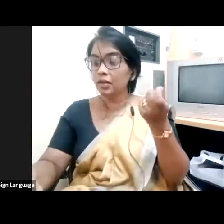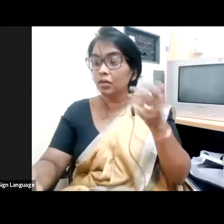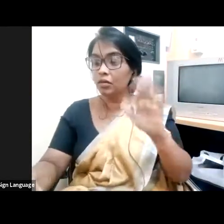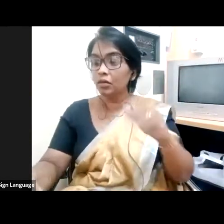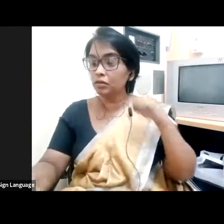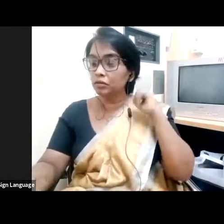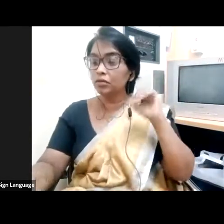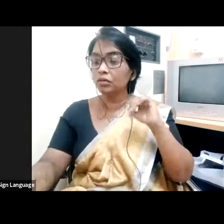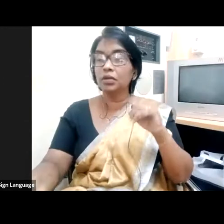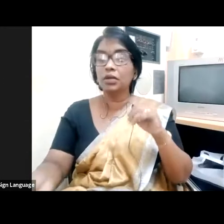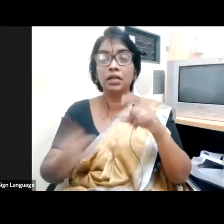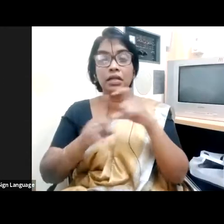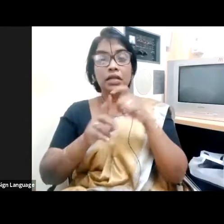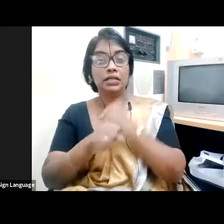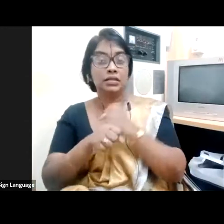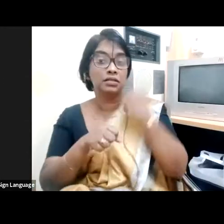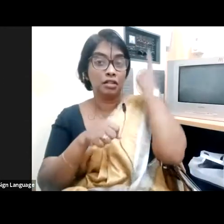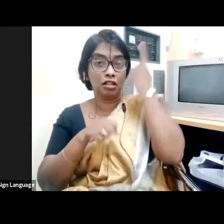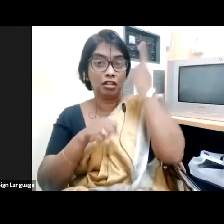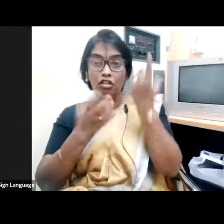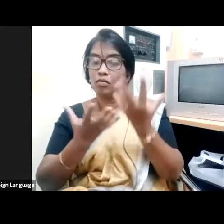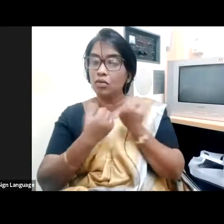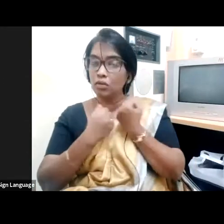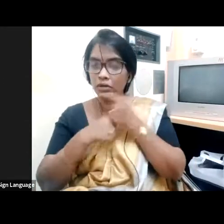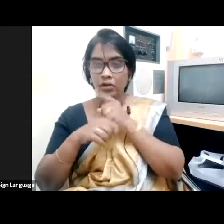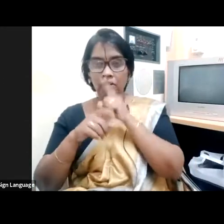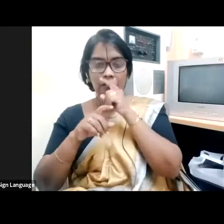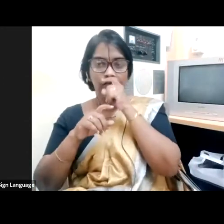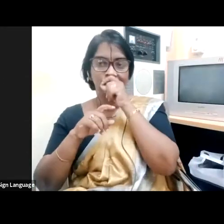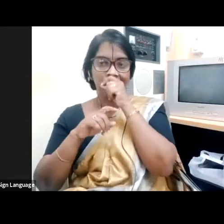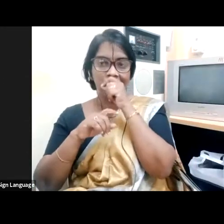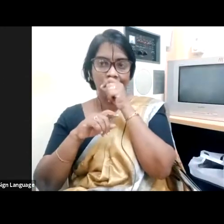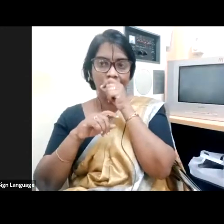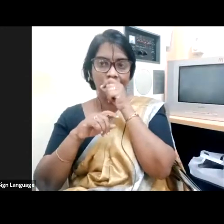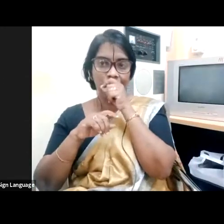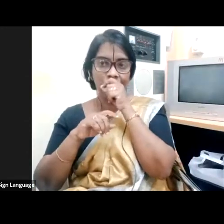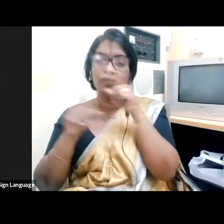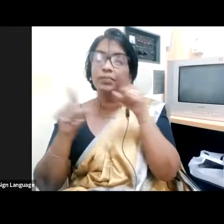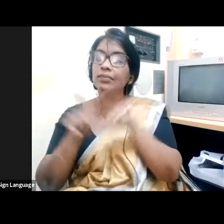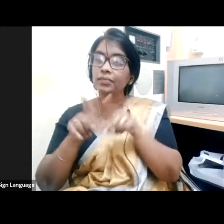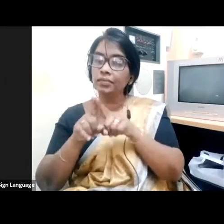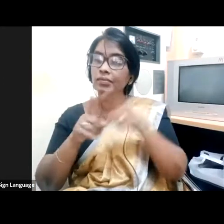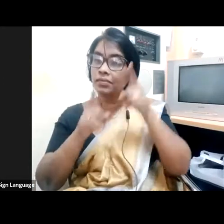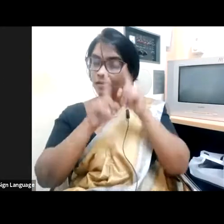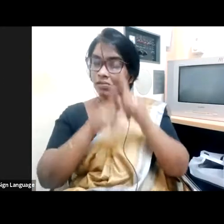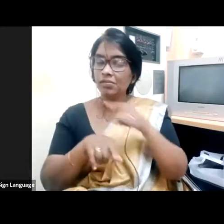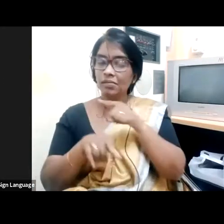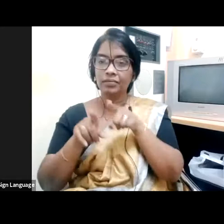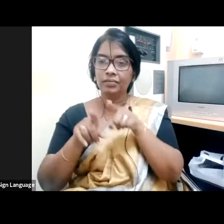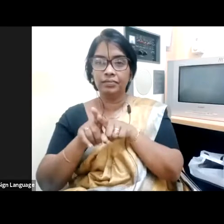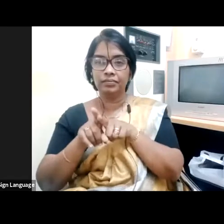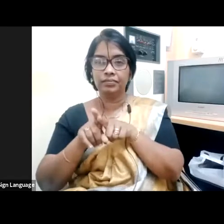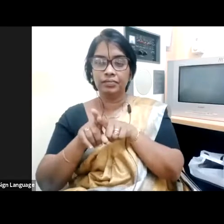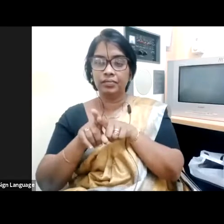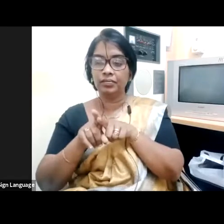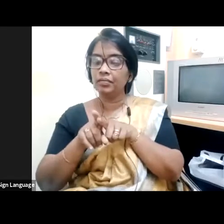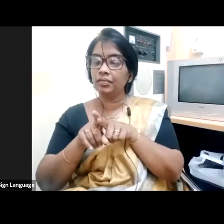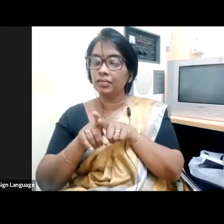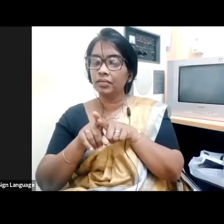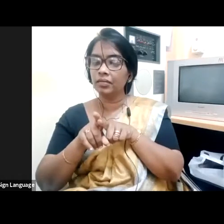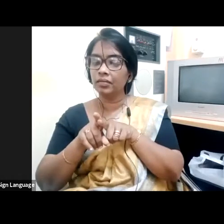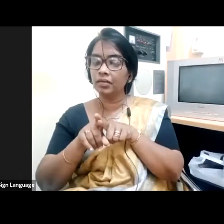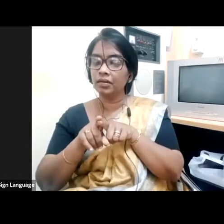that, financial inclusion was about 23%. Yeah, not many people had bank accounts and so